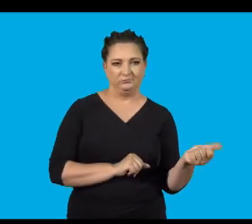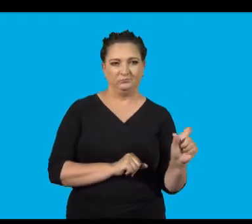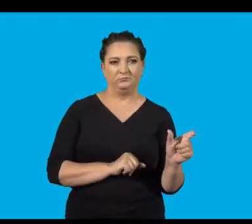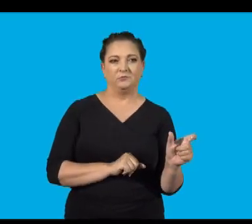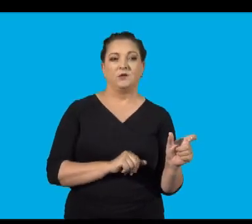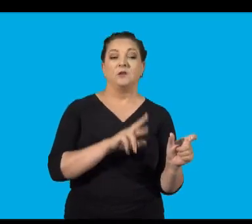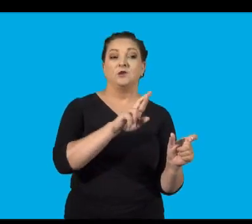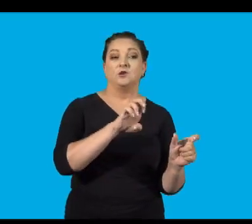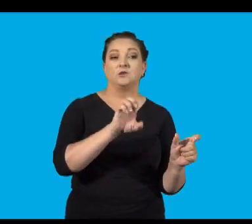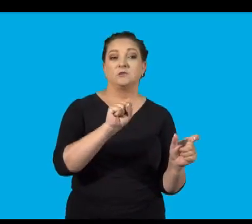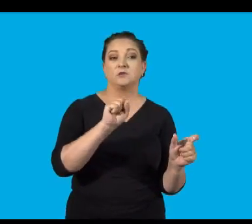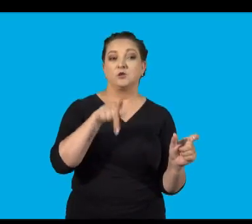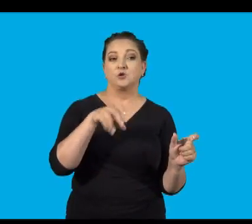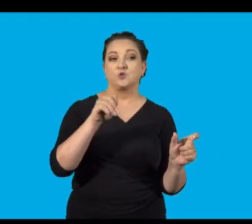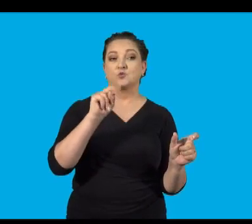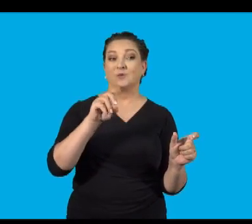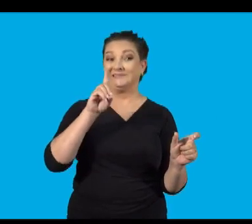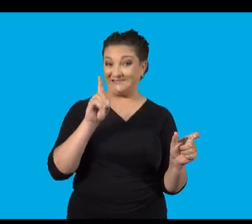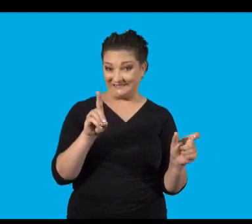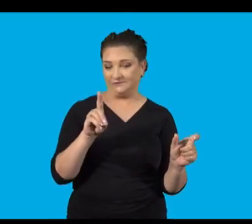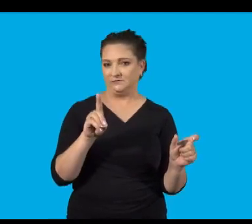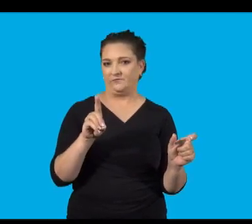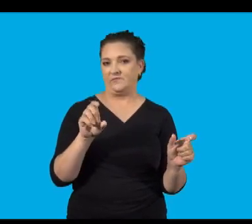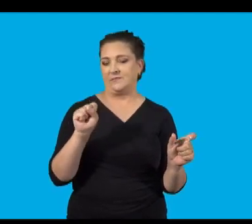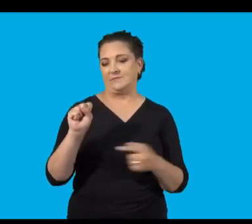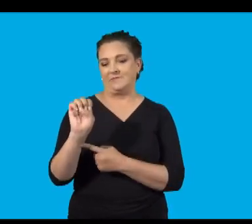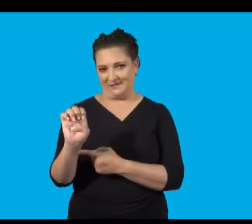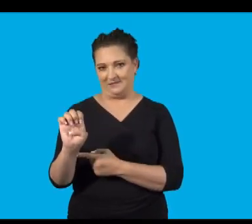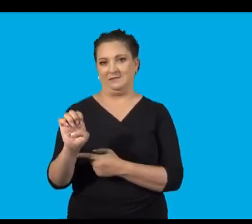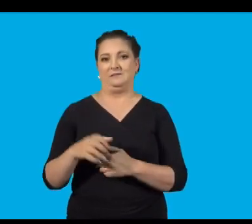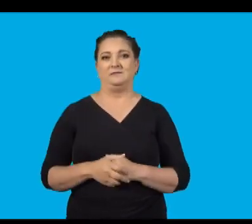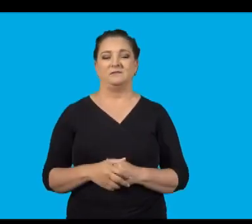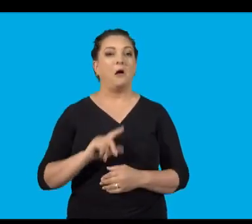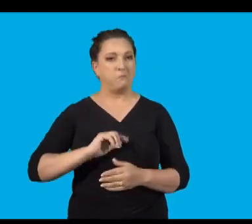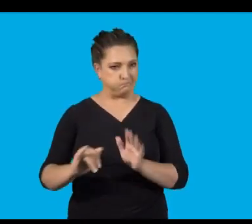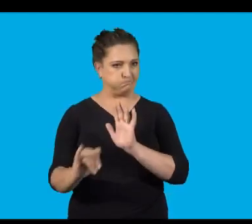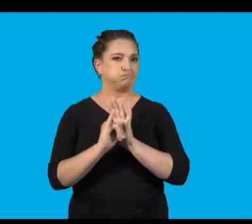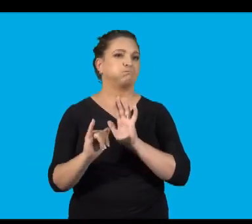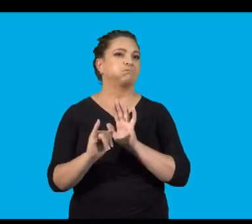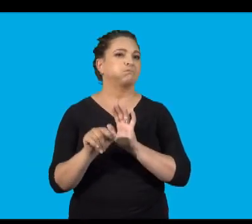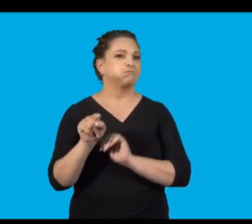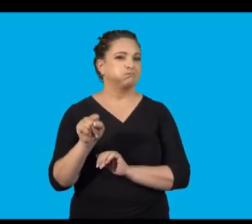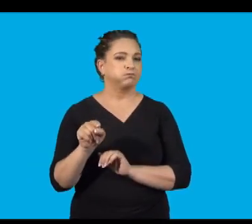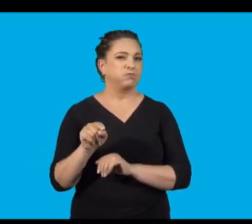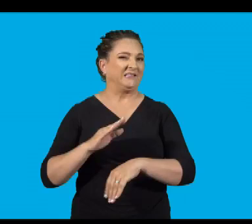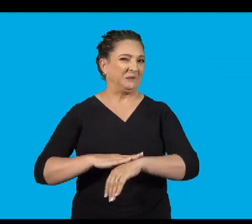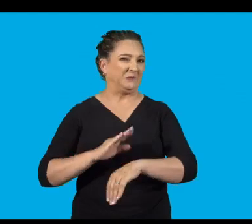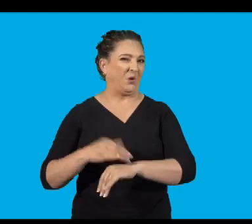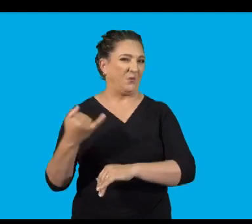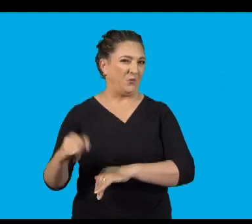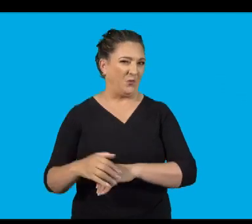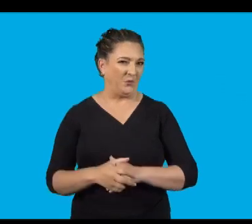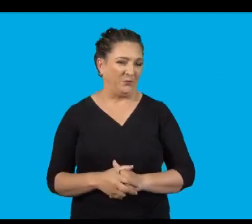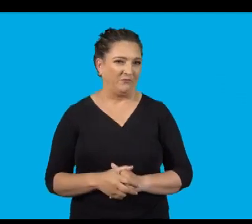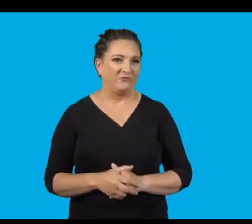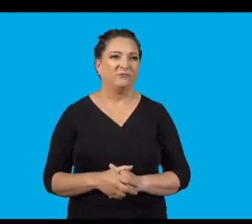The word should be response instead of respond, all right? Again, we've identified that the